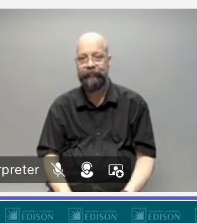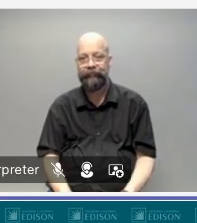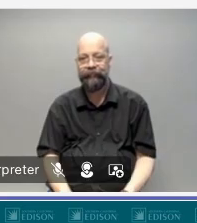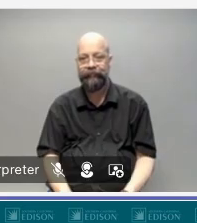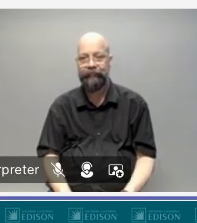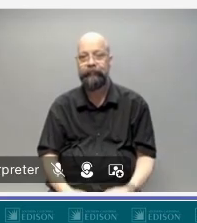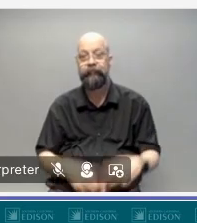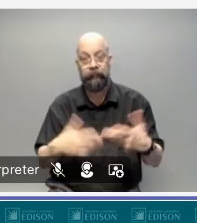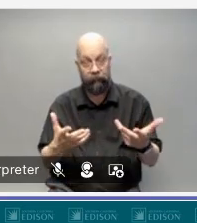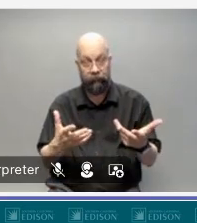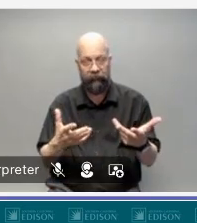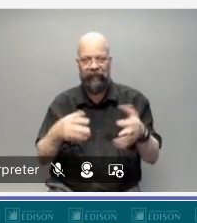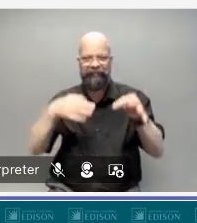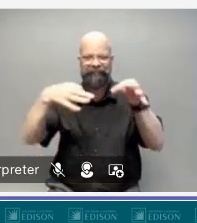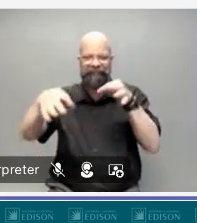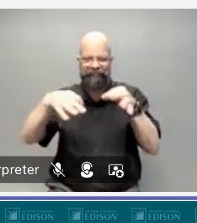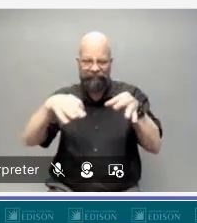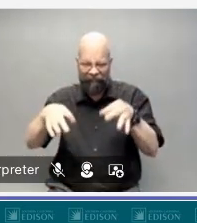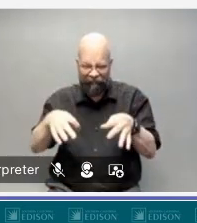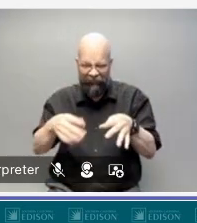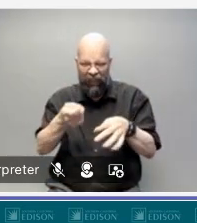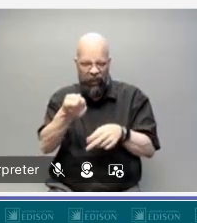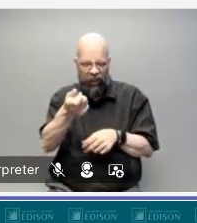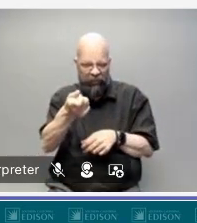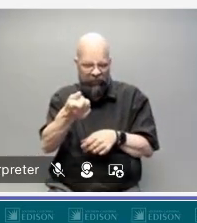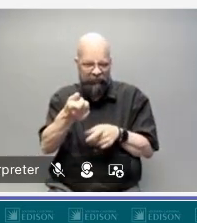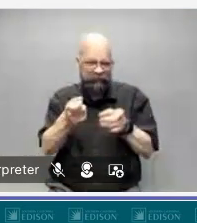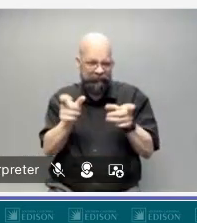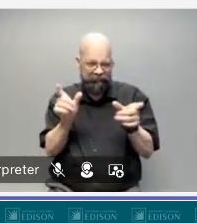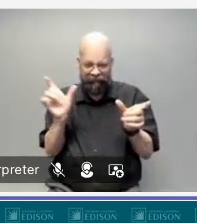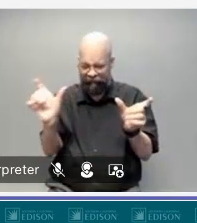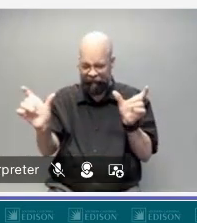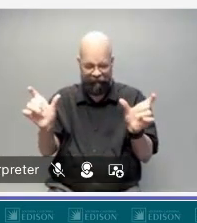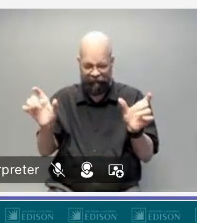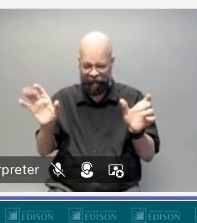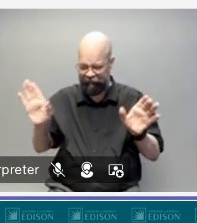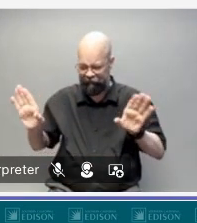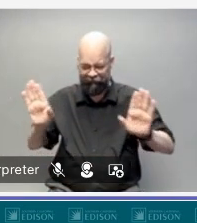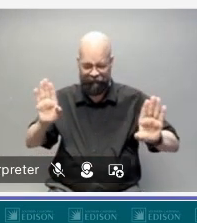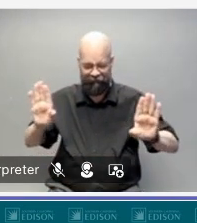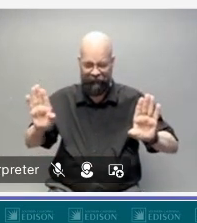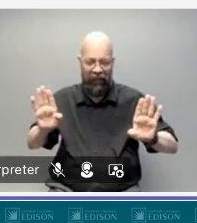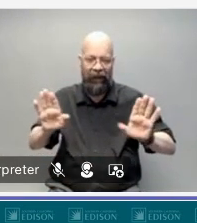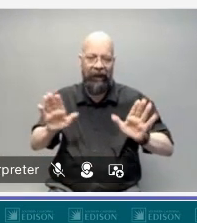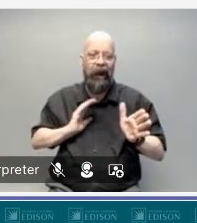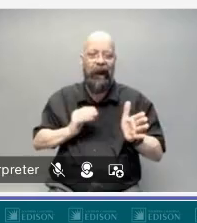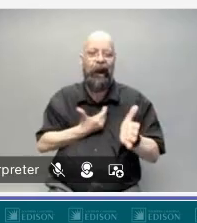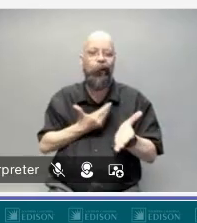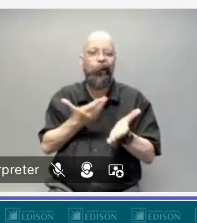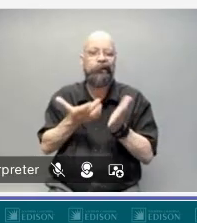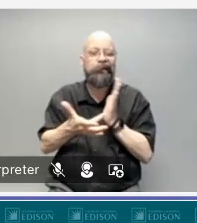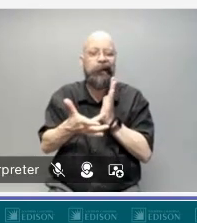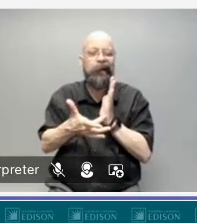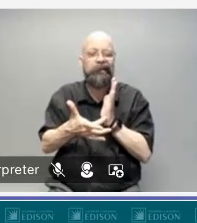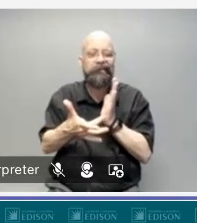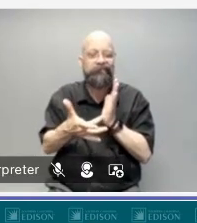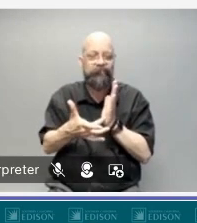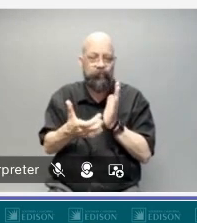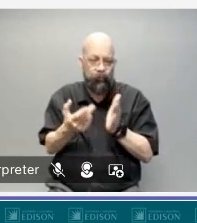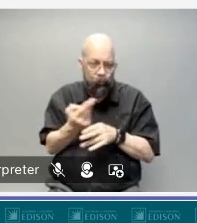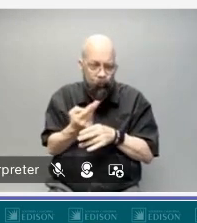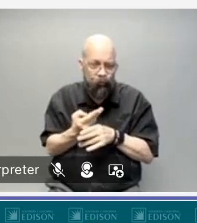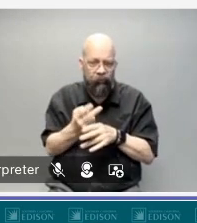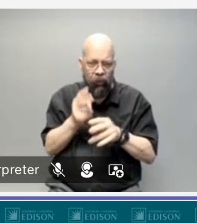Okay, so I'm just going to talk for just a couple more minutes here. I want to about some of the tools that we have at our disposal to help